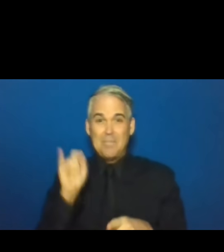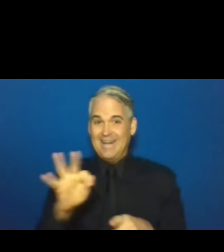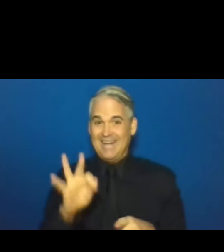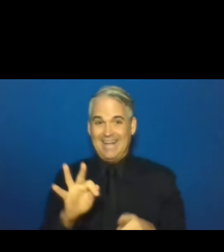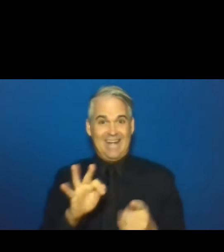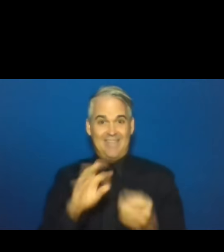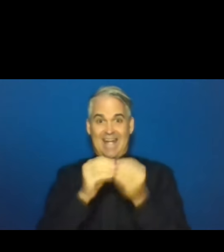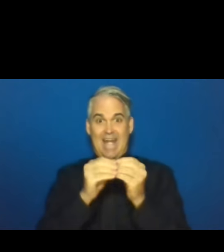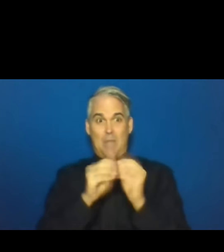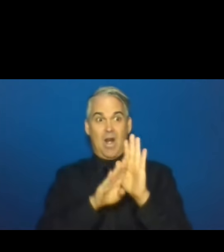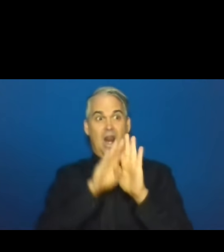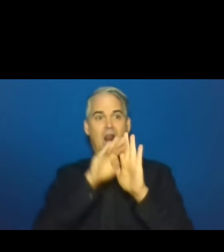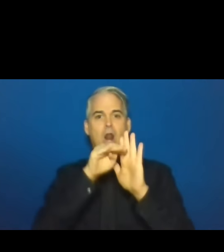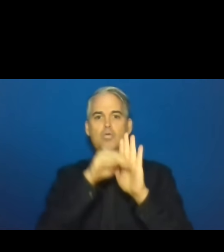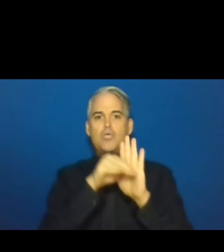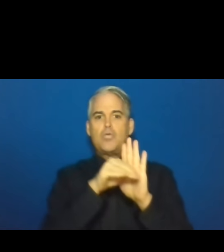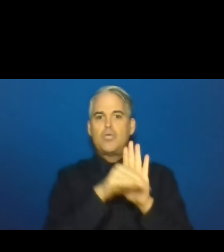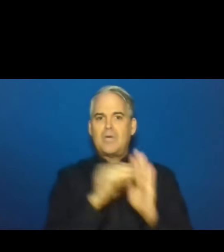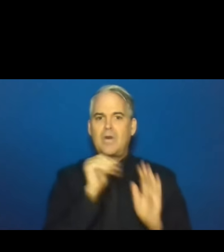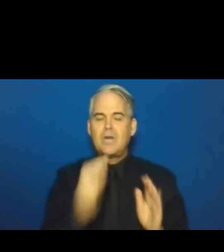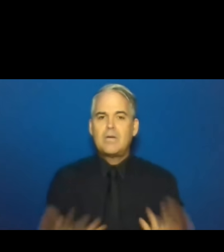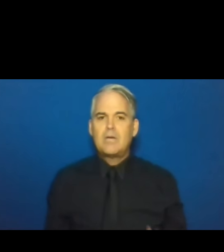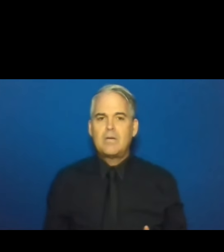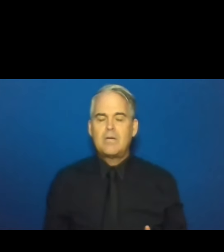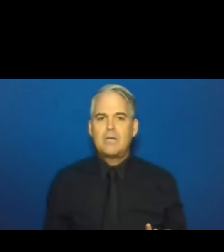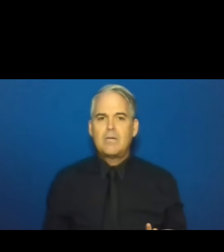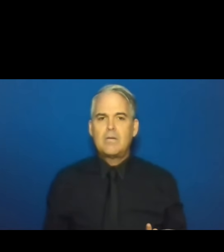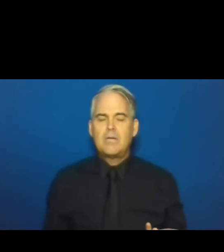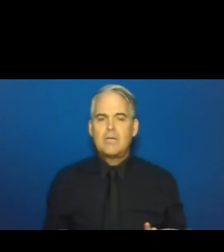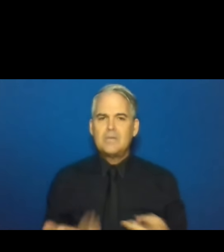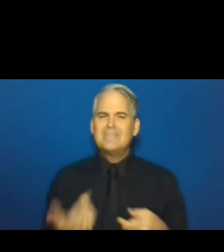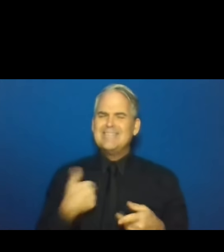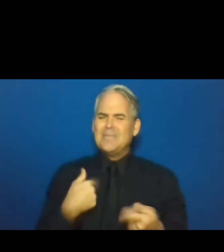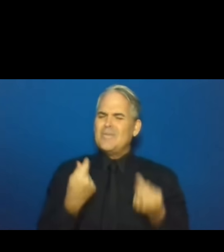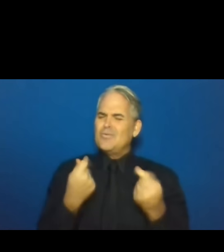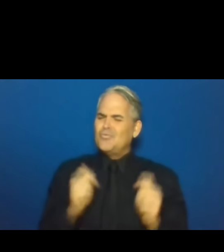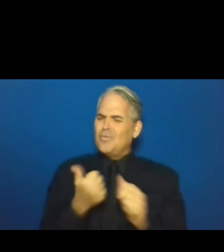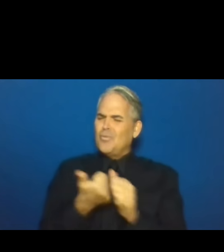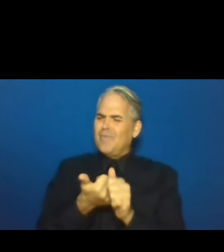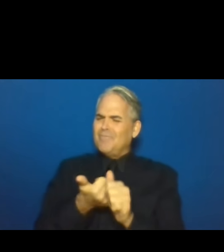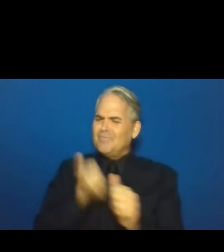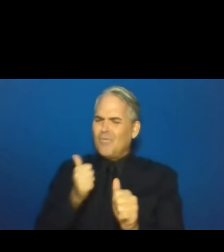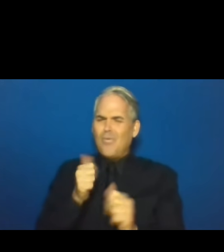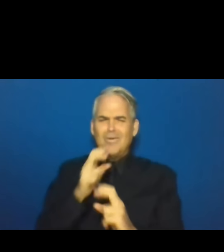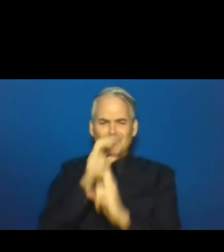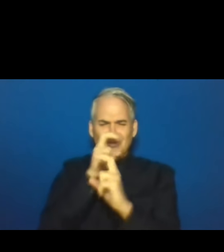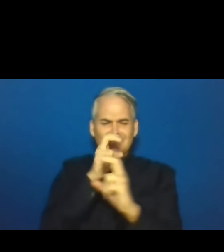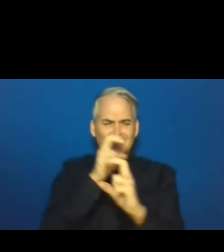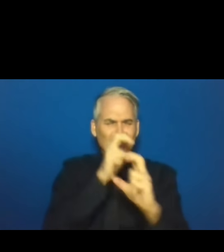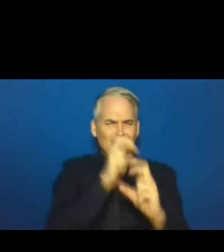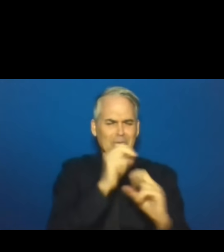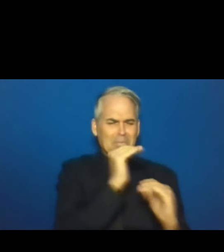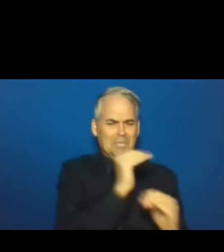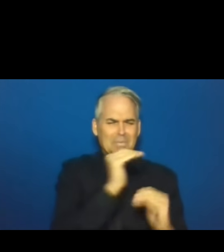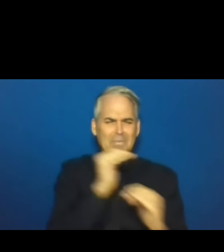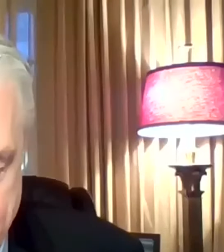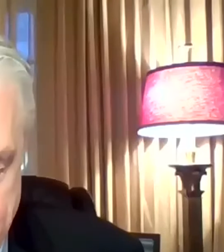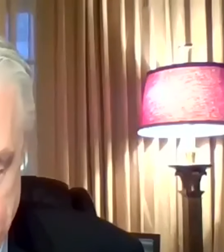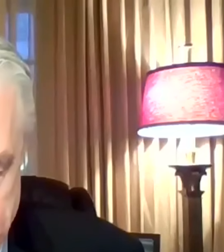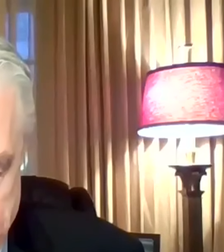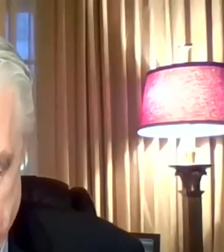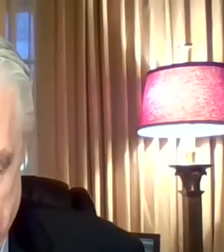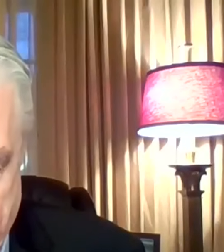confident that I did all I could to avoid further restrictions and keep us on the path forward. But now I